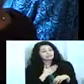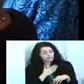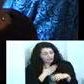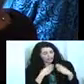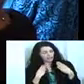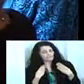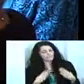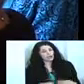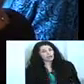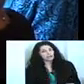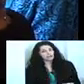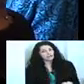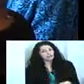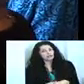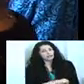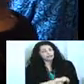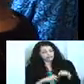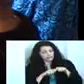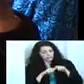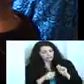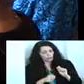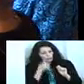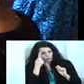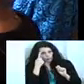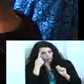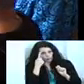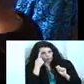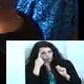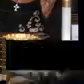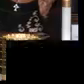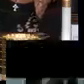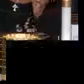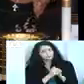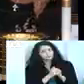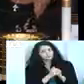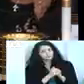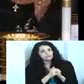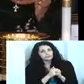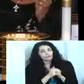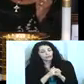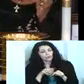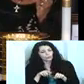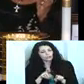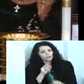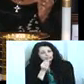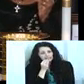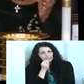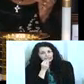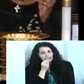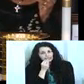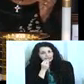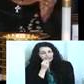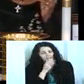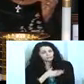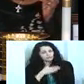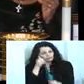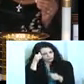body that is broken for you. And as you eat it, remember me."